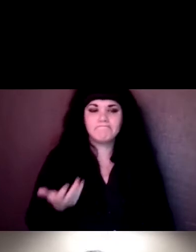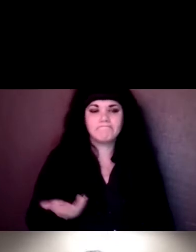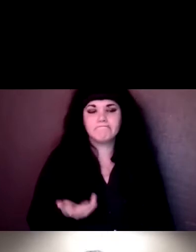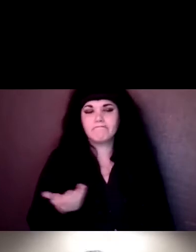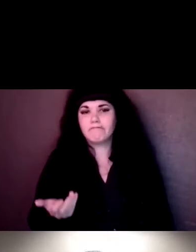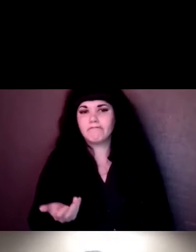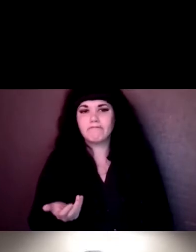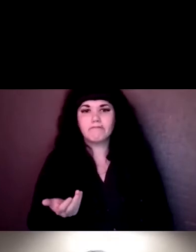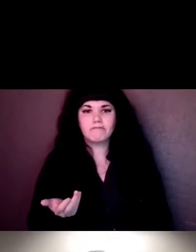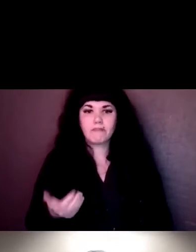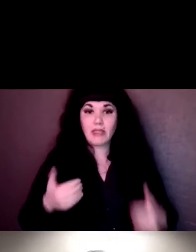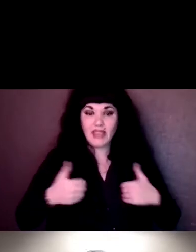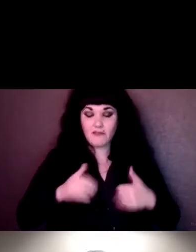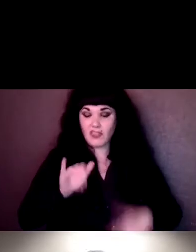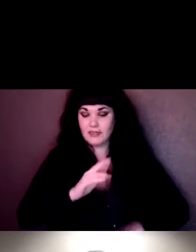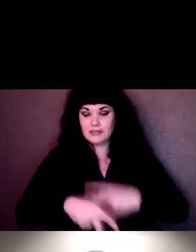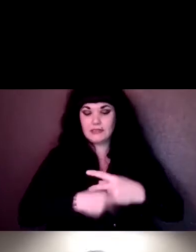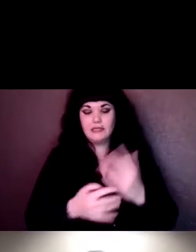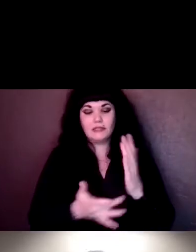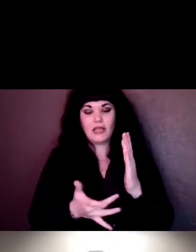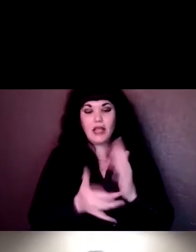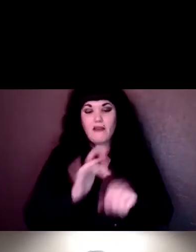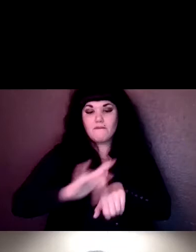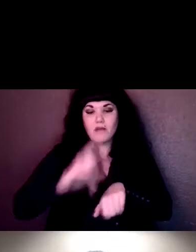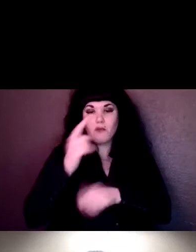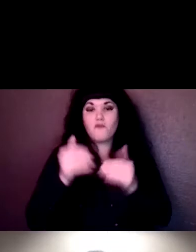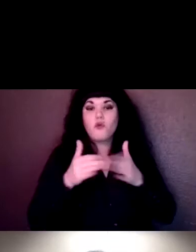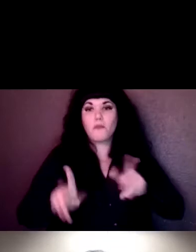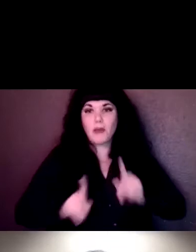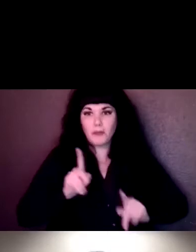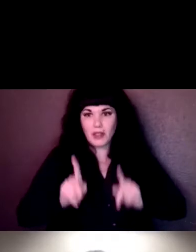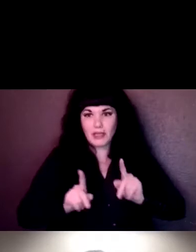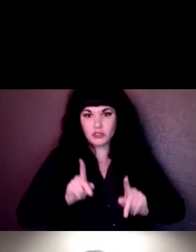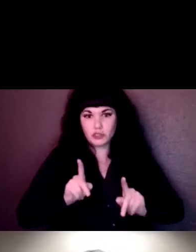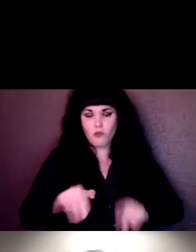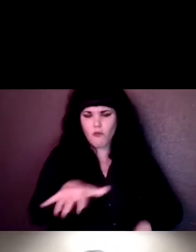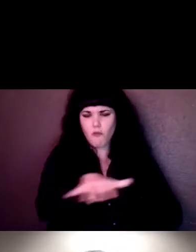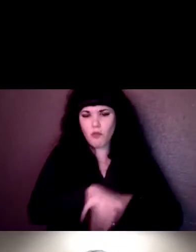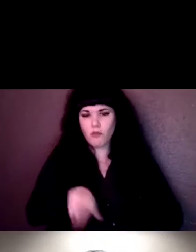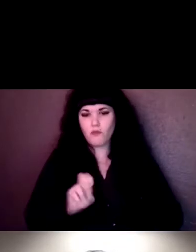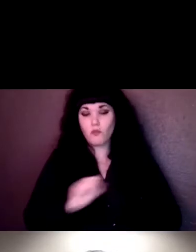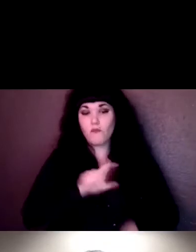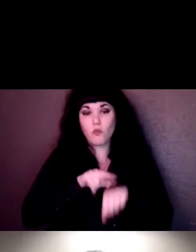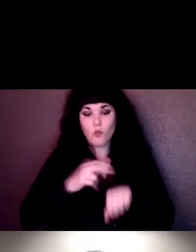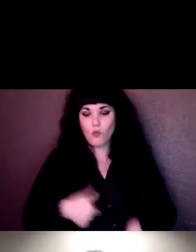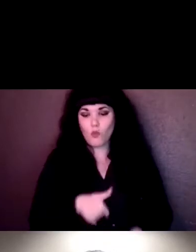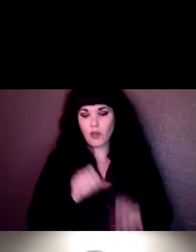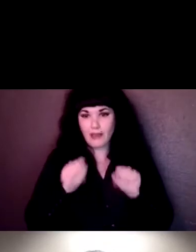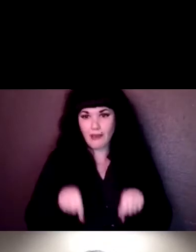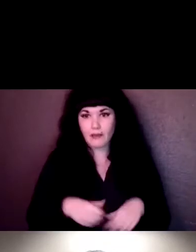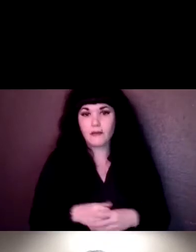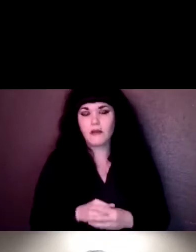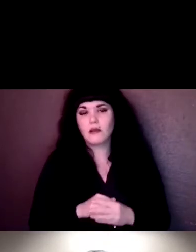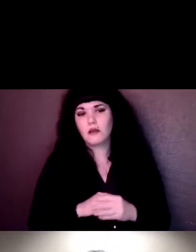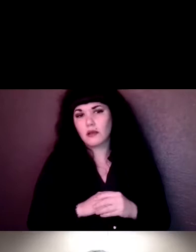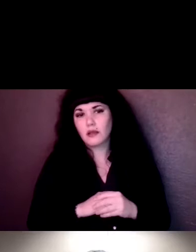to the population as we, across the nation, of course, we can do that. And